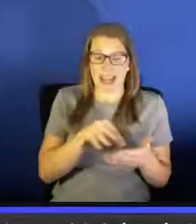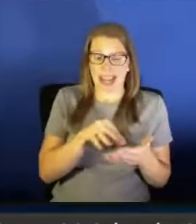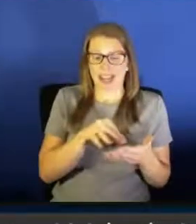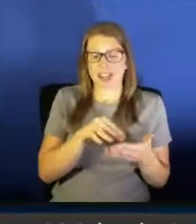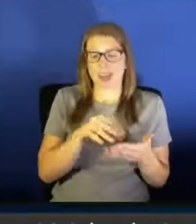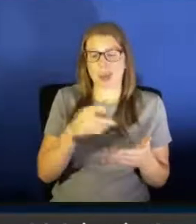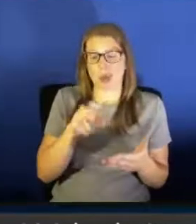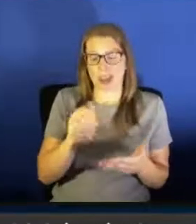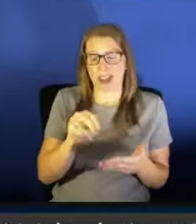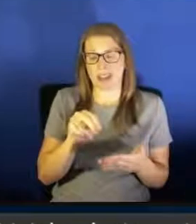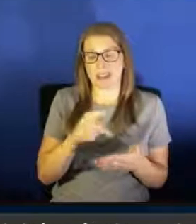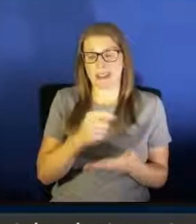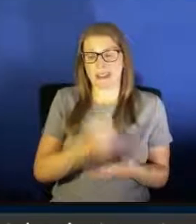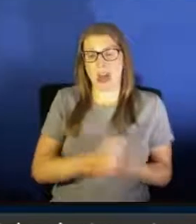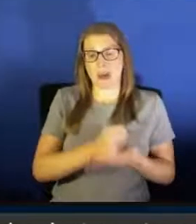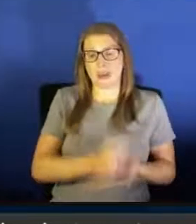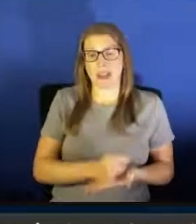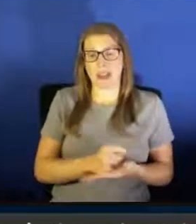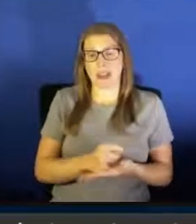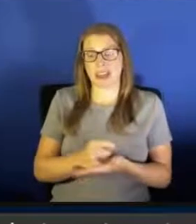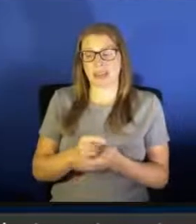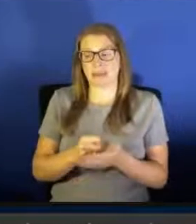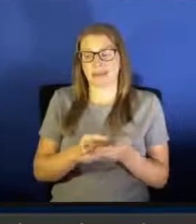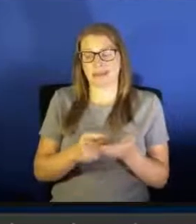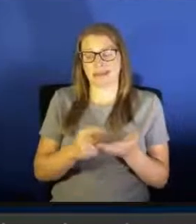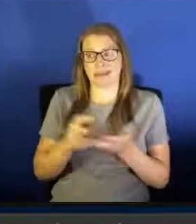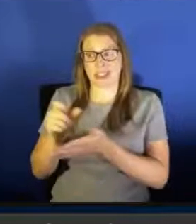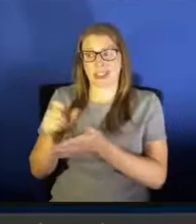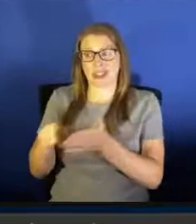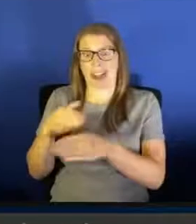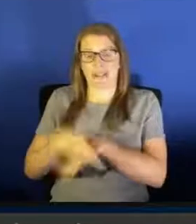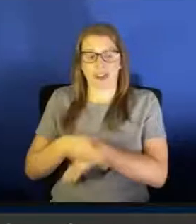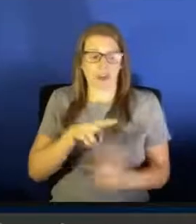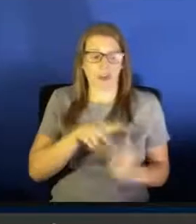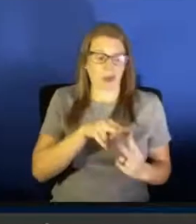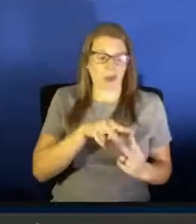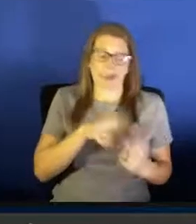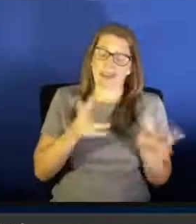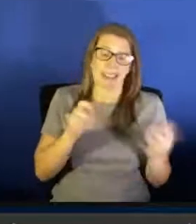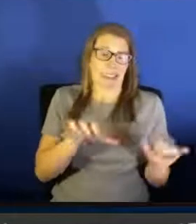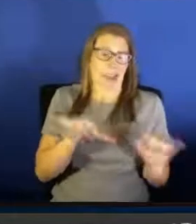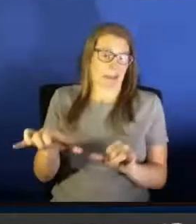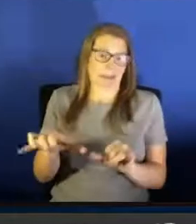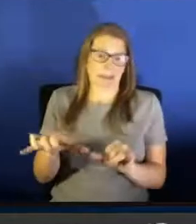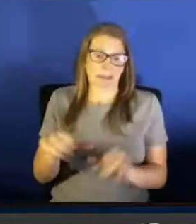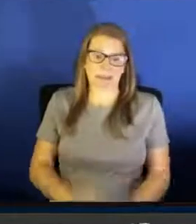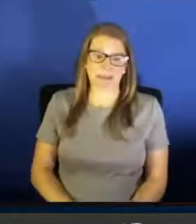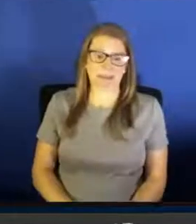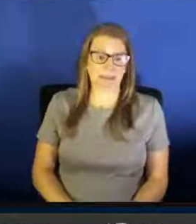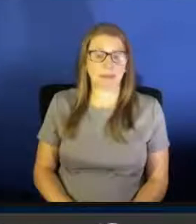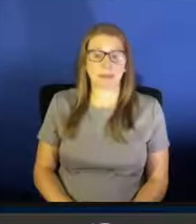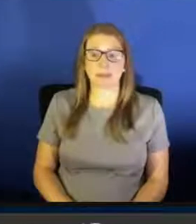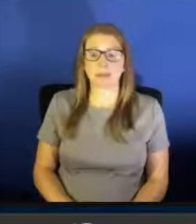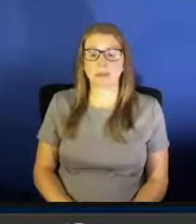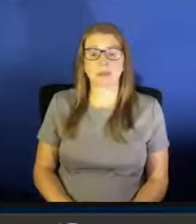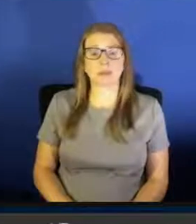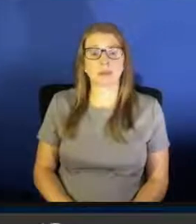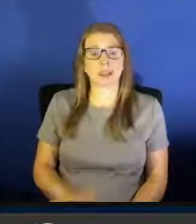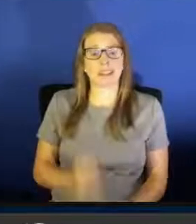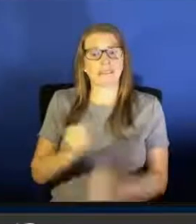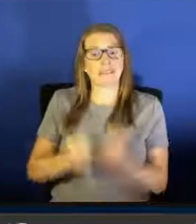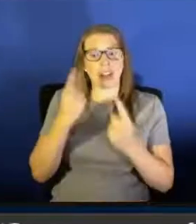great conversation today. Really important to remind people about screenings. I want to get to final thoughts from our guests. And Dr. Mirza, let's get started with